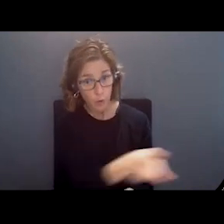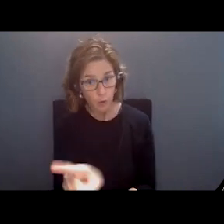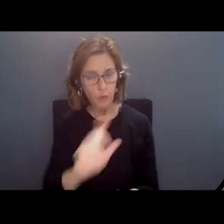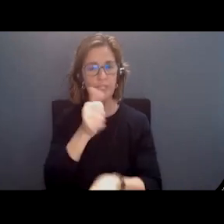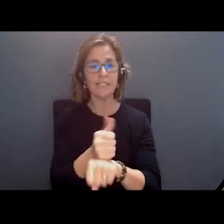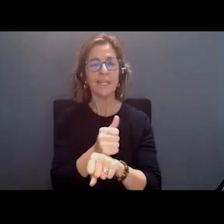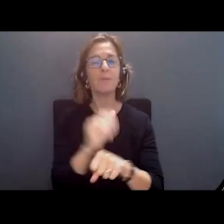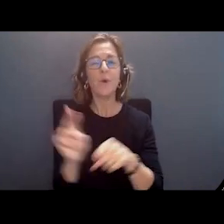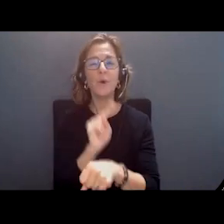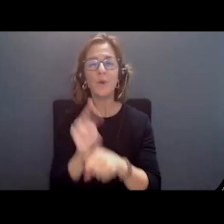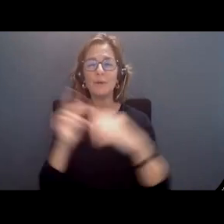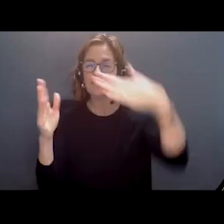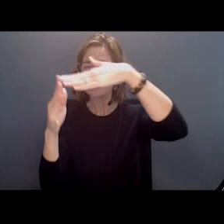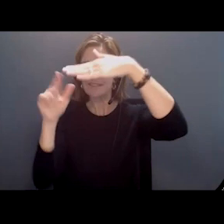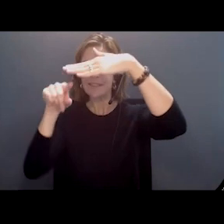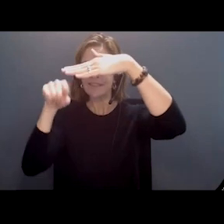view.